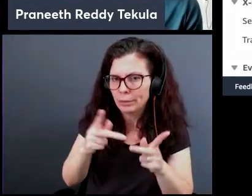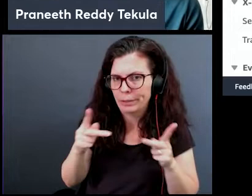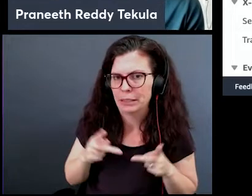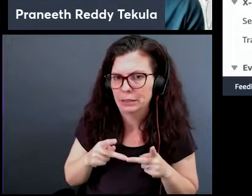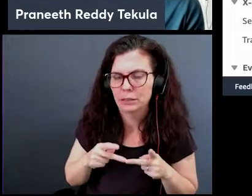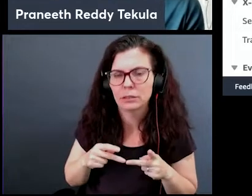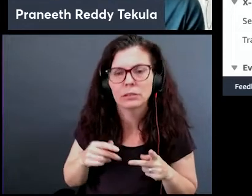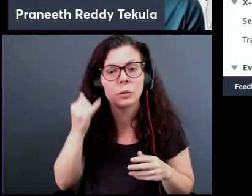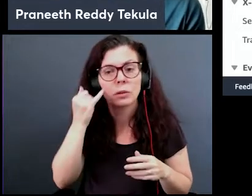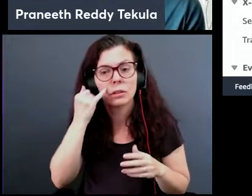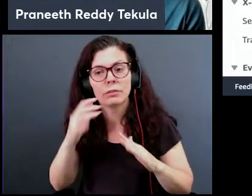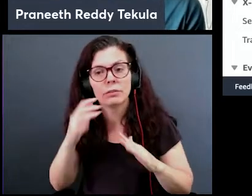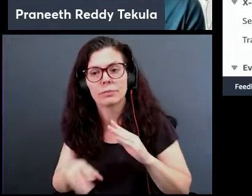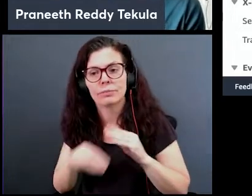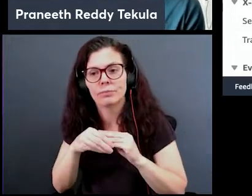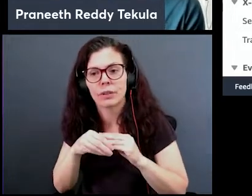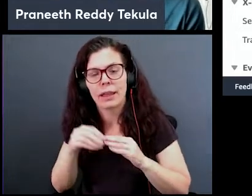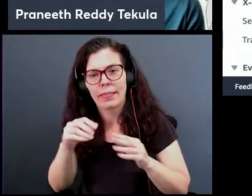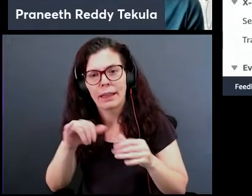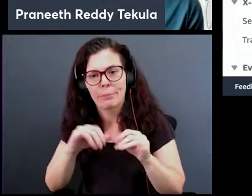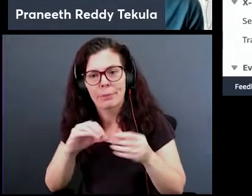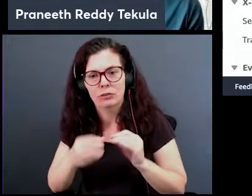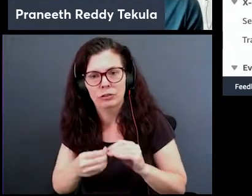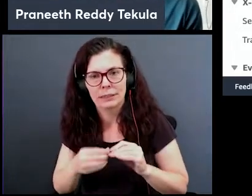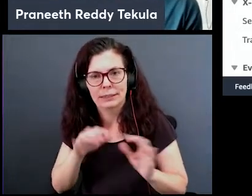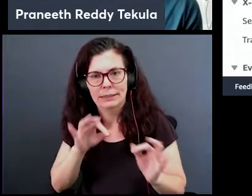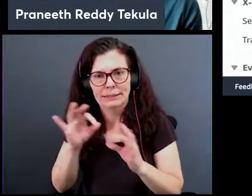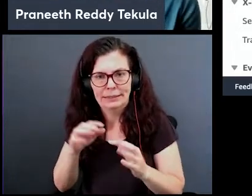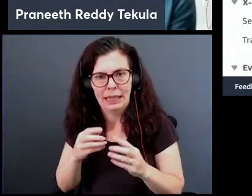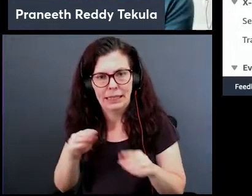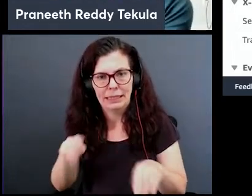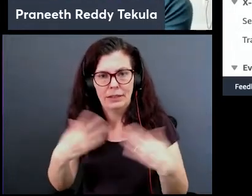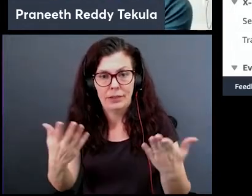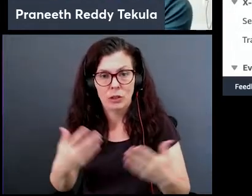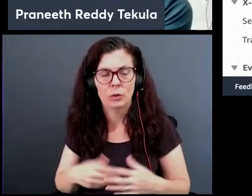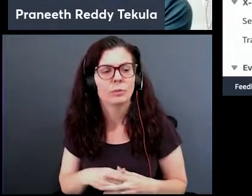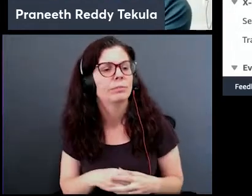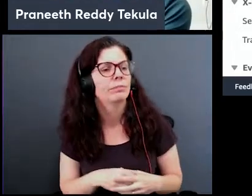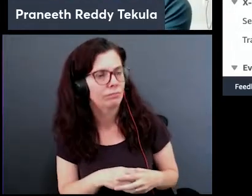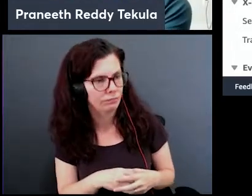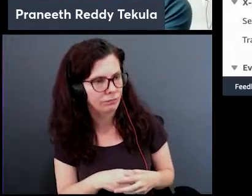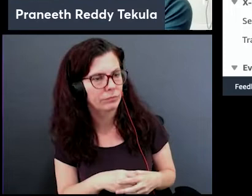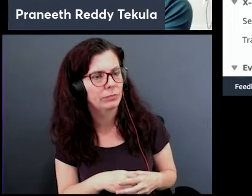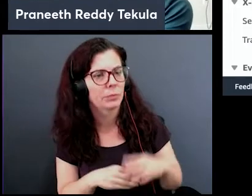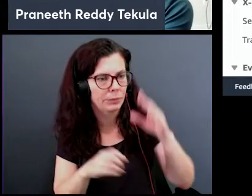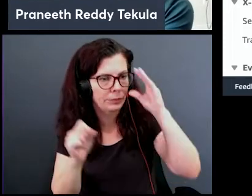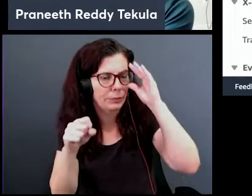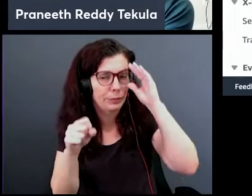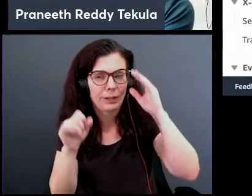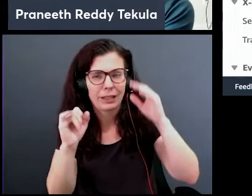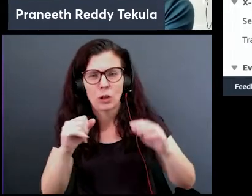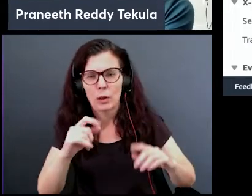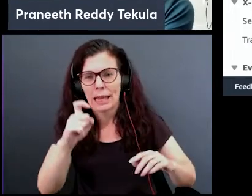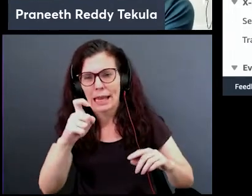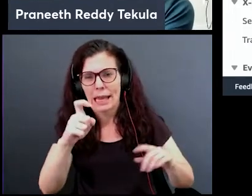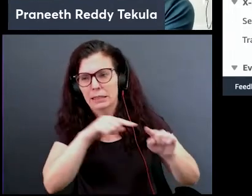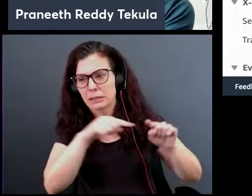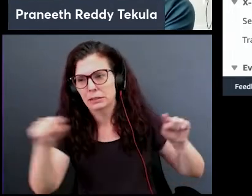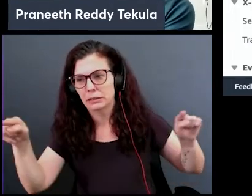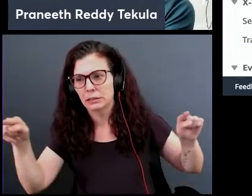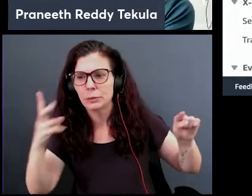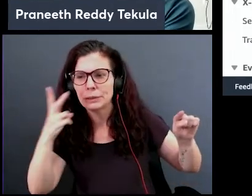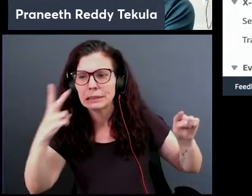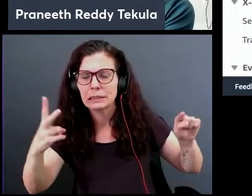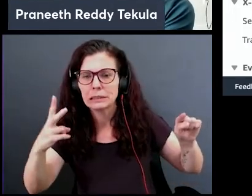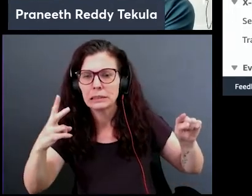extra flexibility that Metric Insights is giving you. Got it. And across this X axis, we're looking at timestamps of,